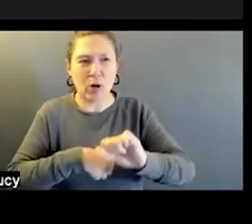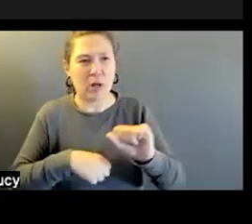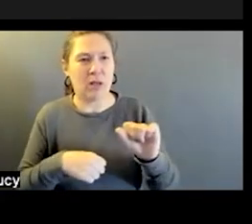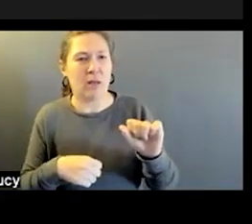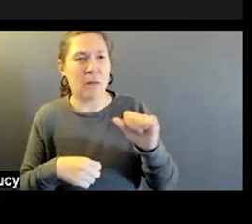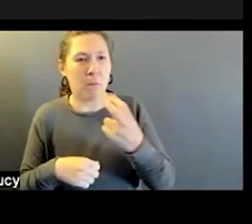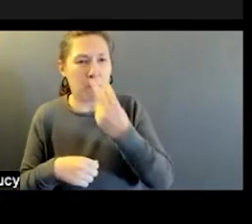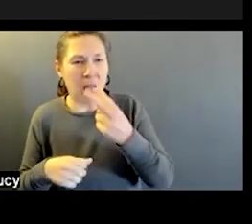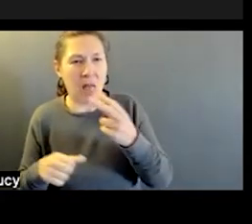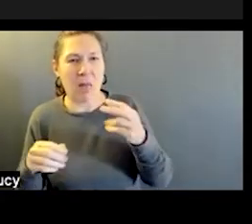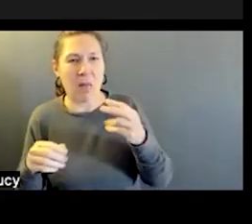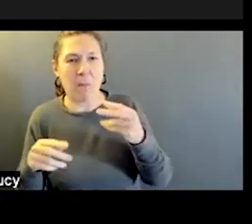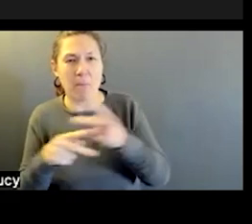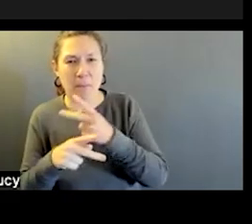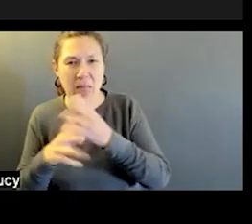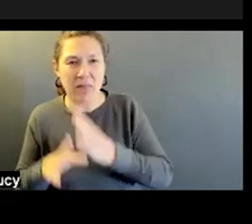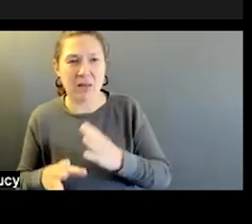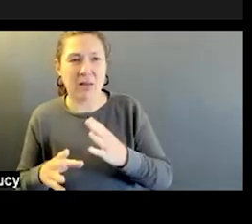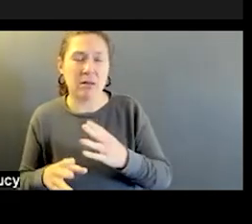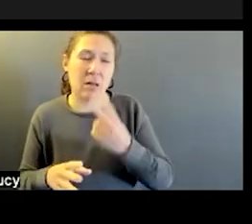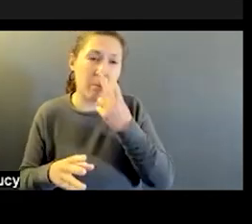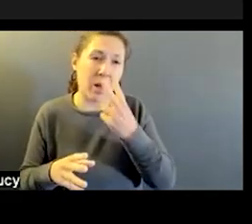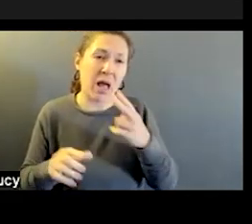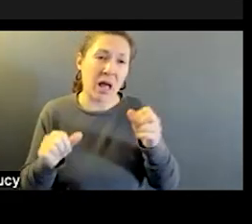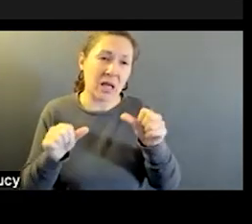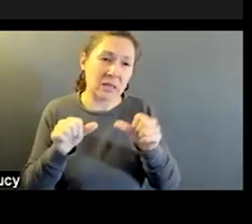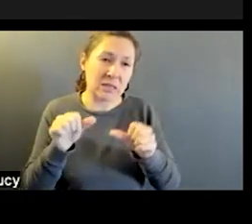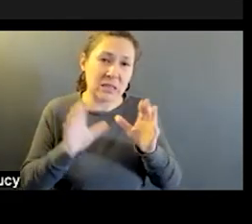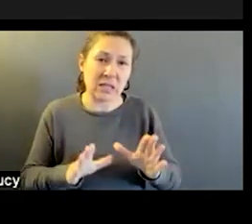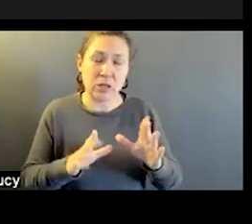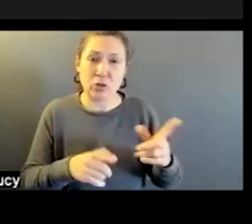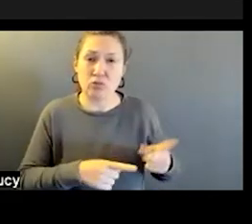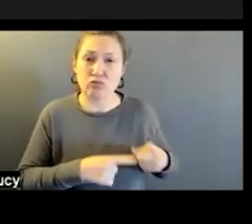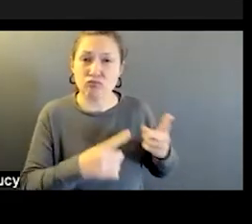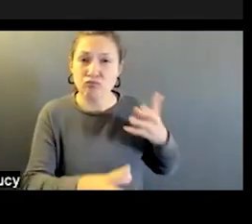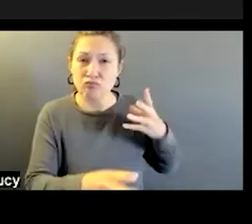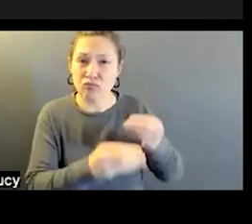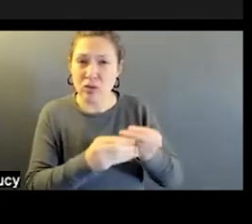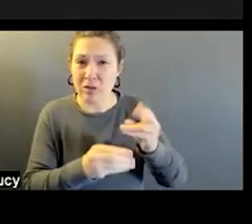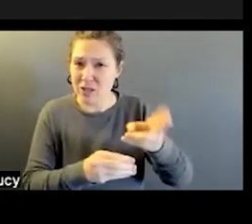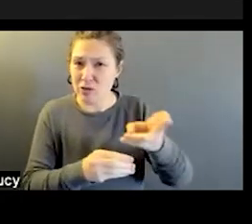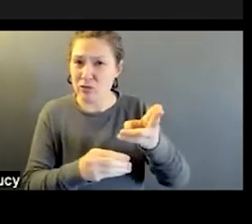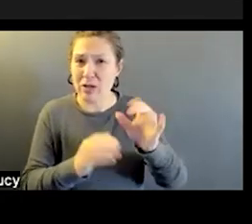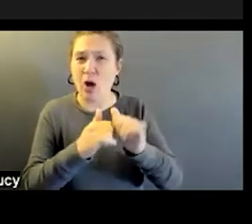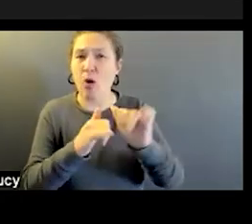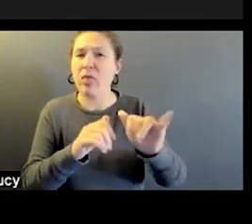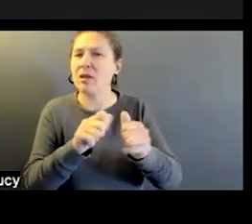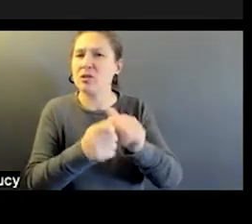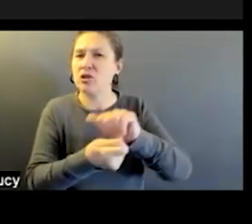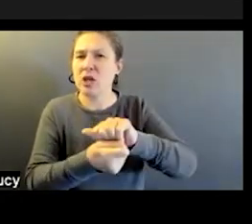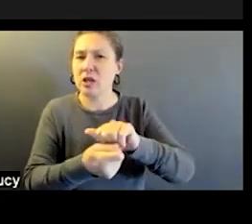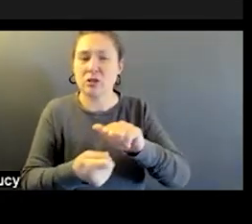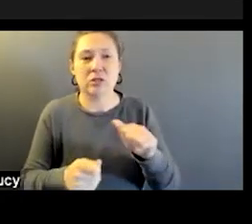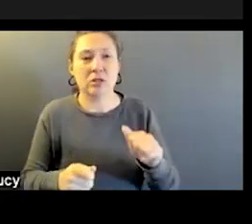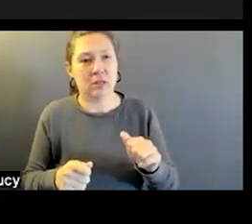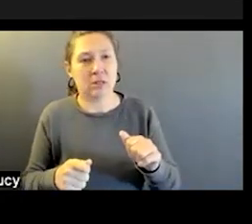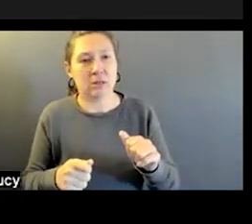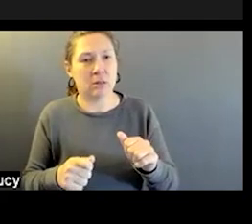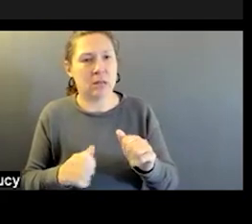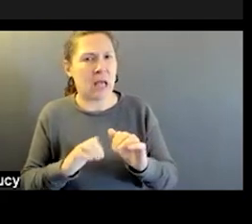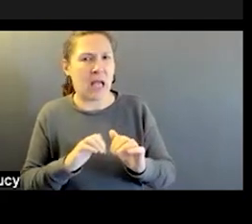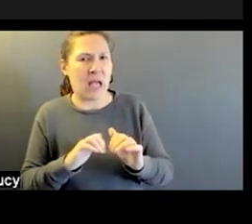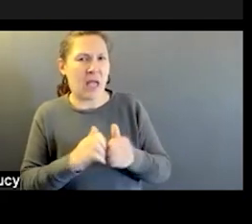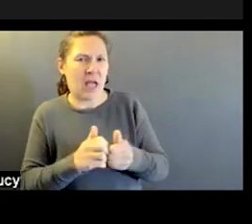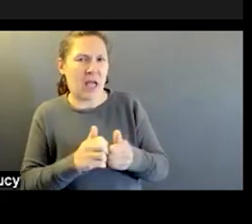blind scientists in general throughout history has changed, and how it has changed